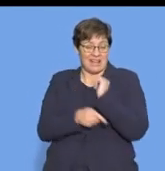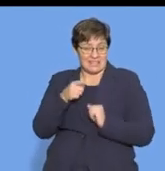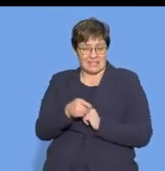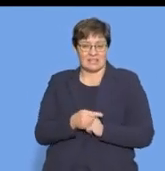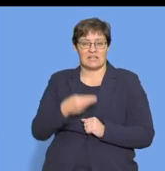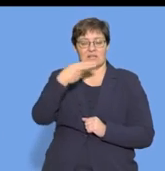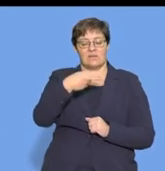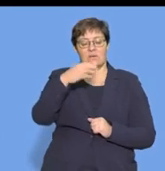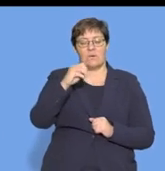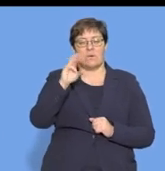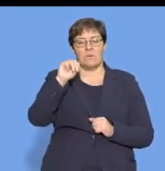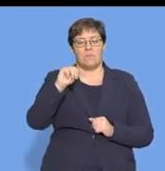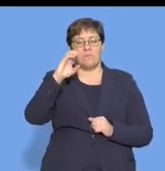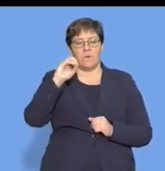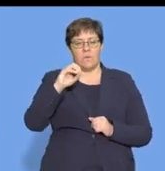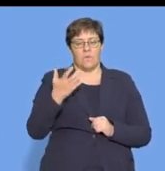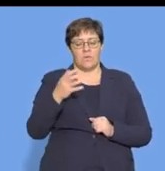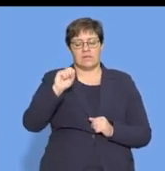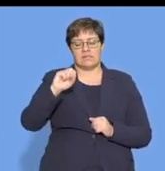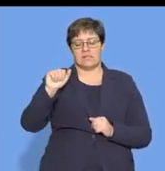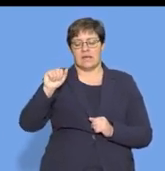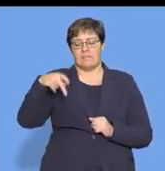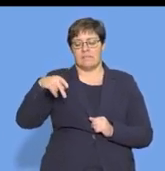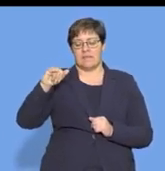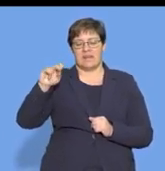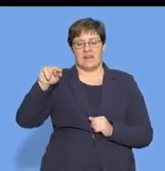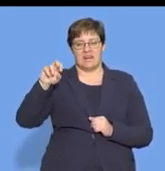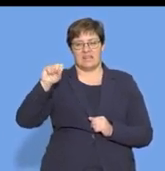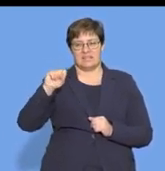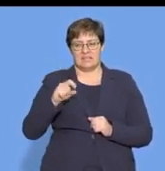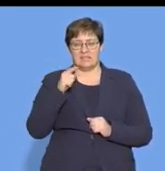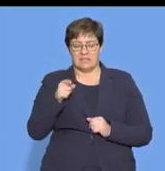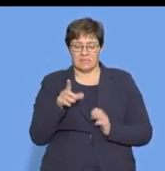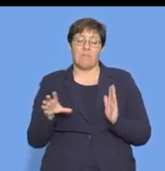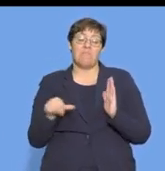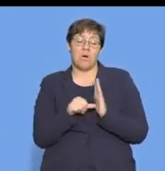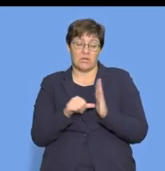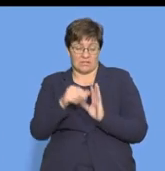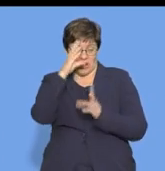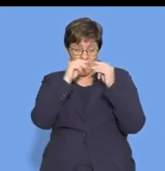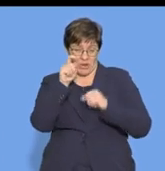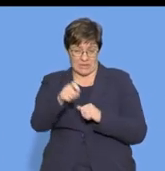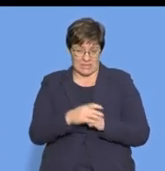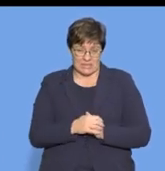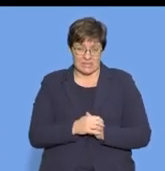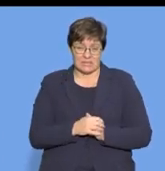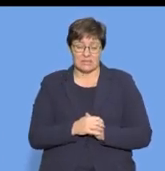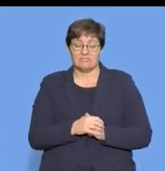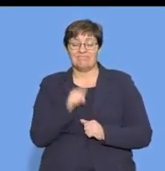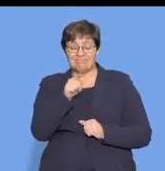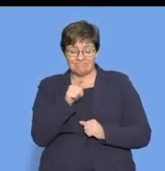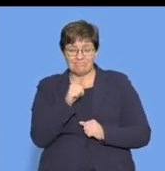to the last group that is known as Homo sapiens, and once again we have a star, so this is also very important that you